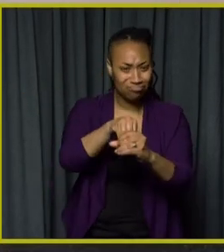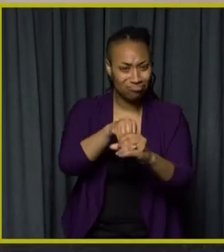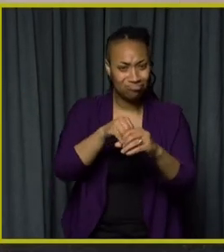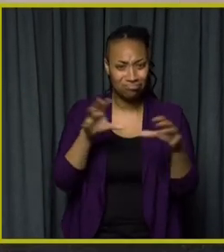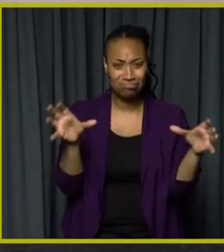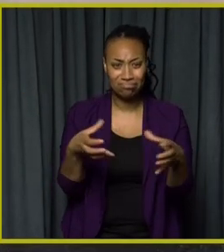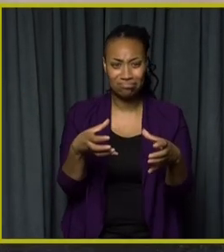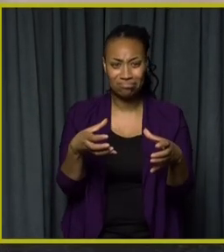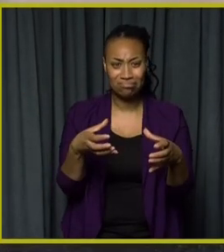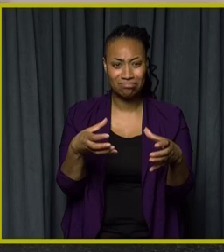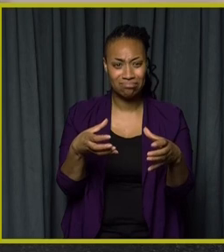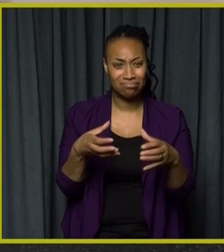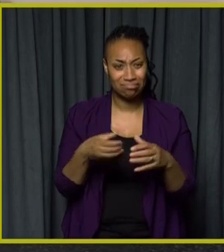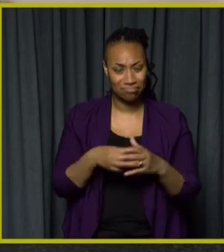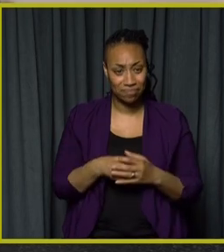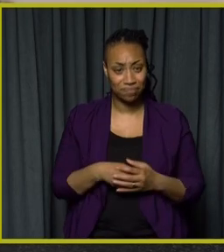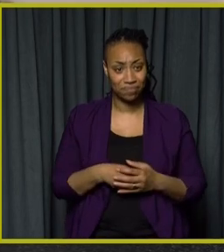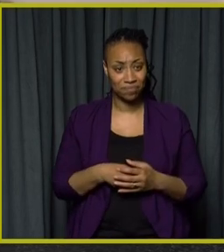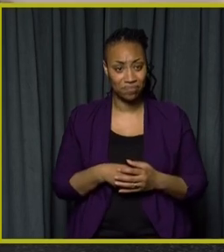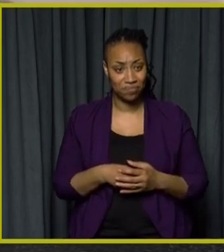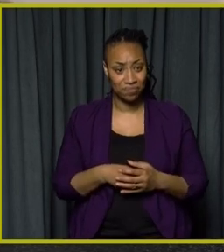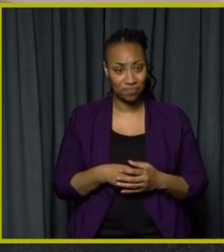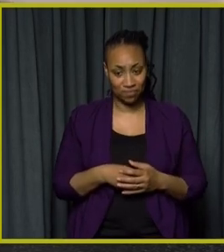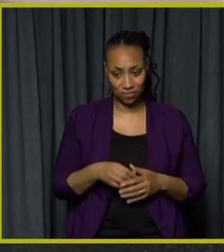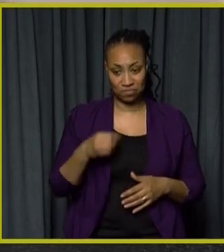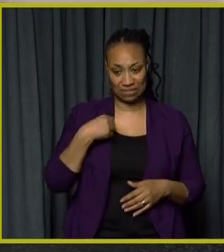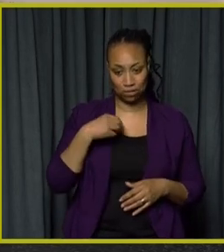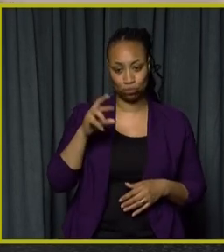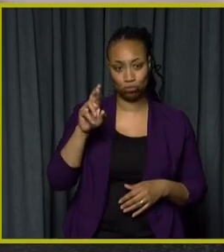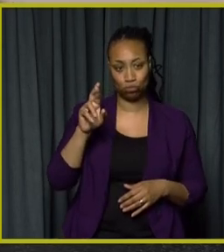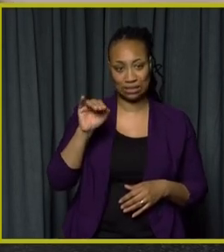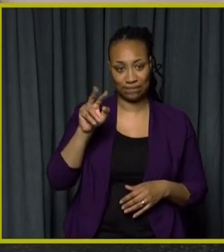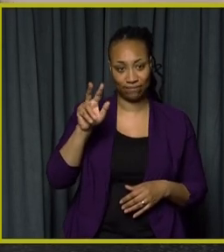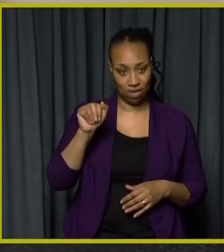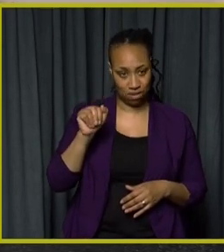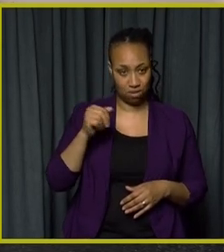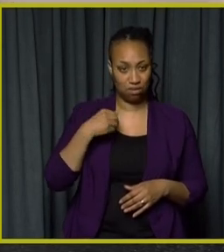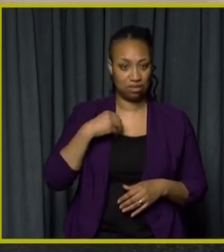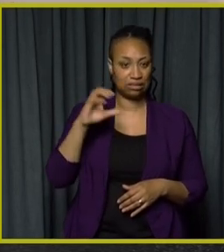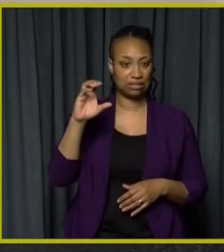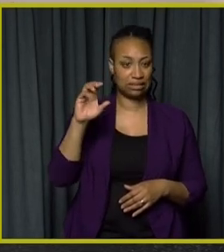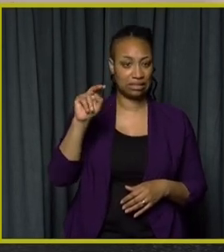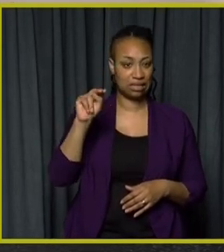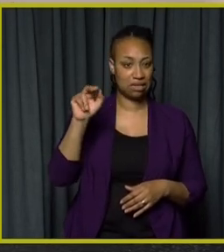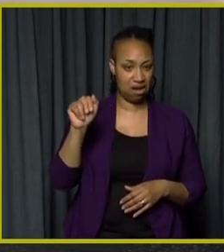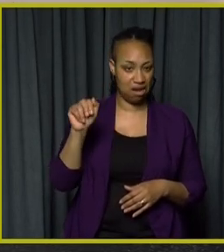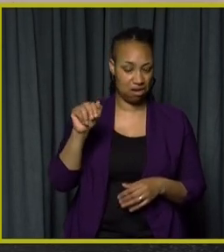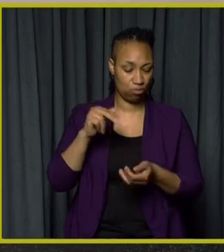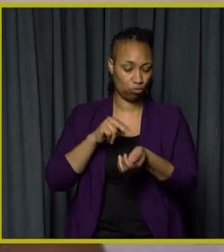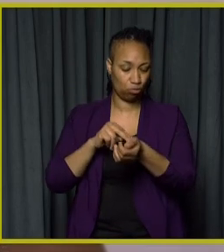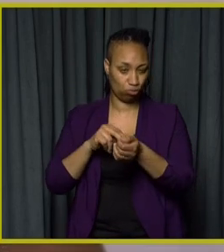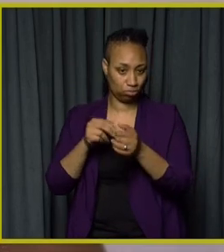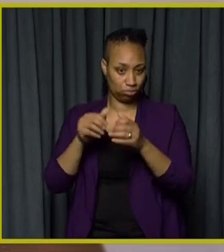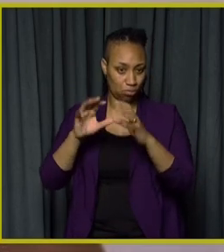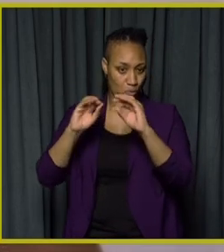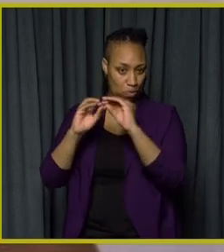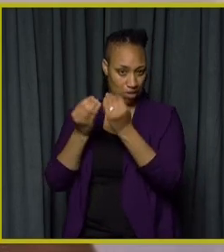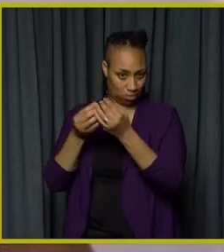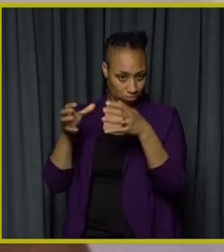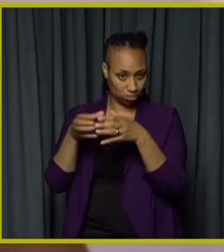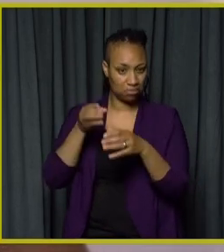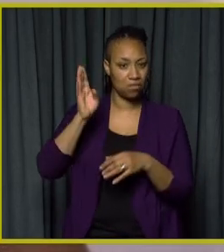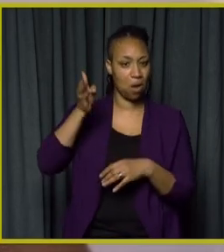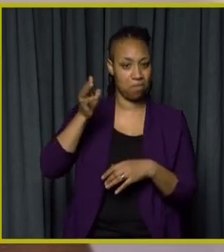is Reba McKinney, and I'm a senior at the Greenhouse Nursing Home in Baltimore, Maryland. I've seen a lot over the past 20 years, but COVID-19